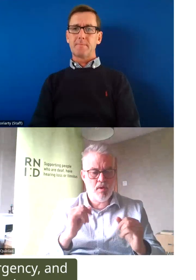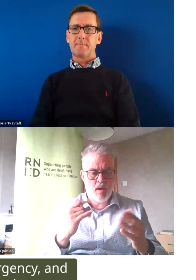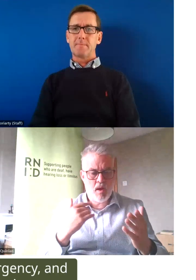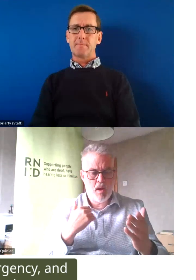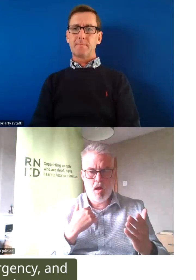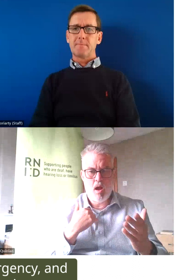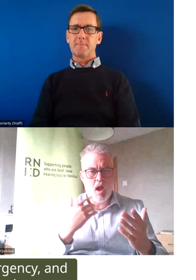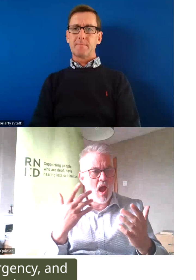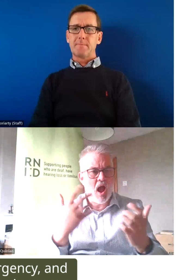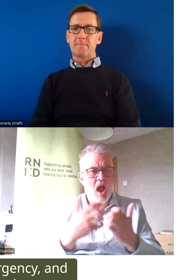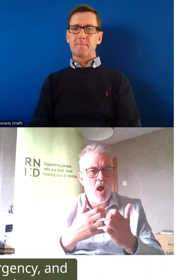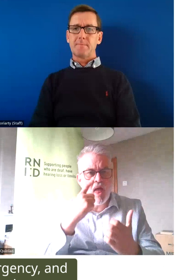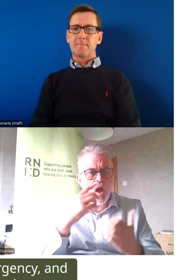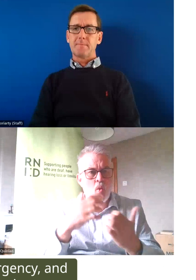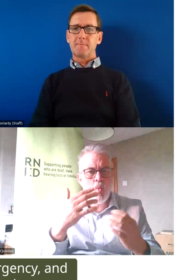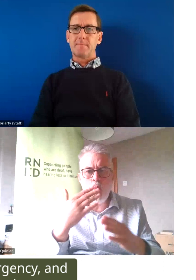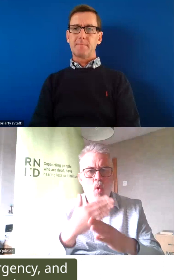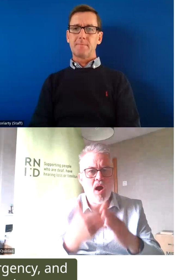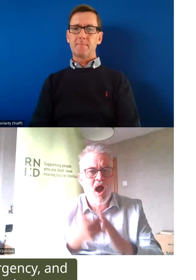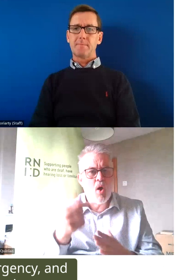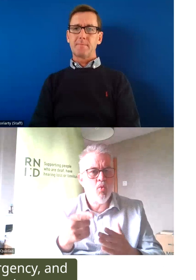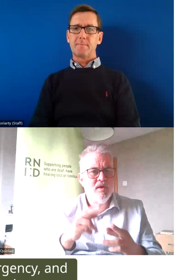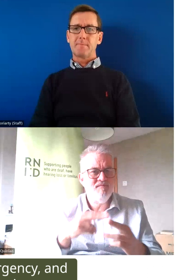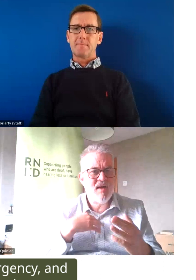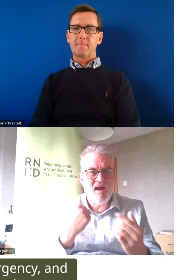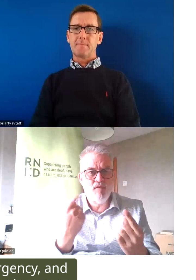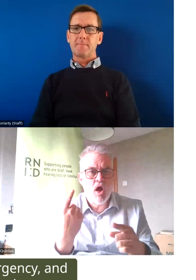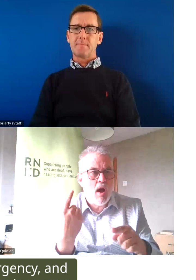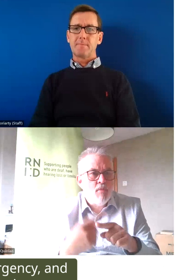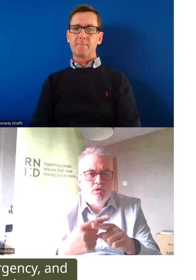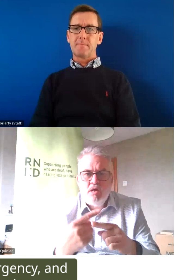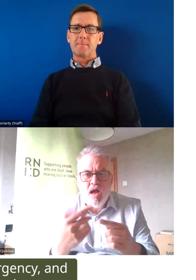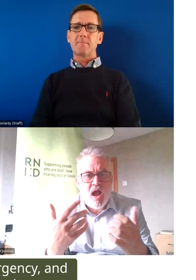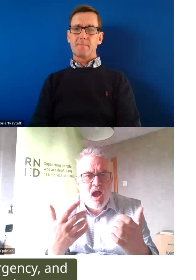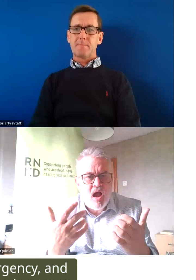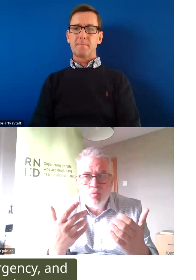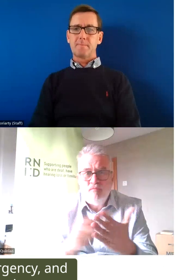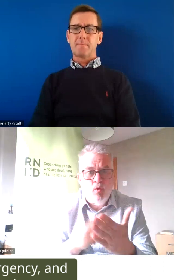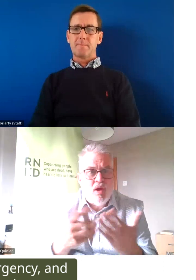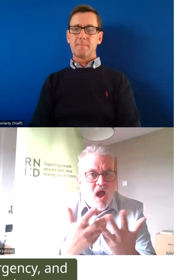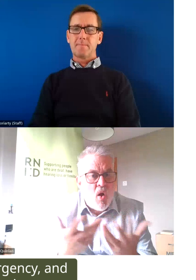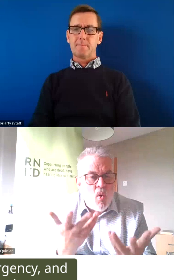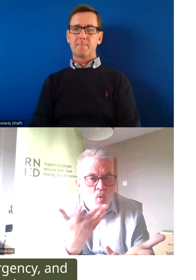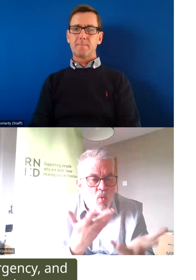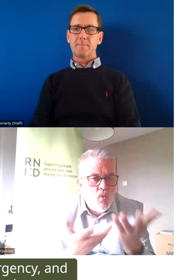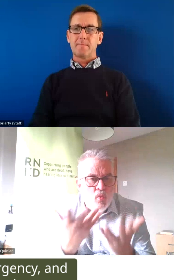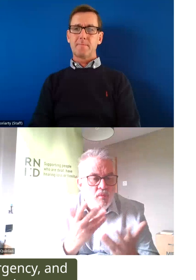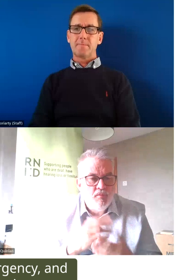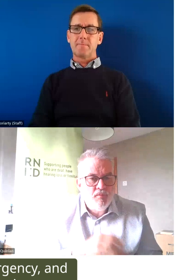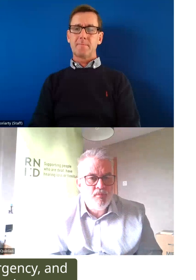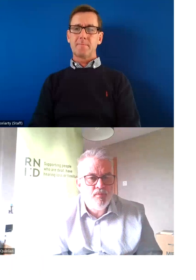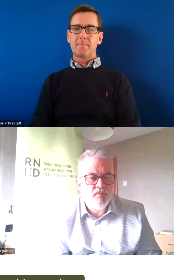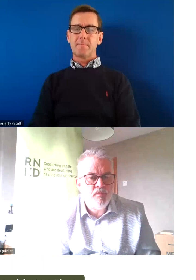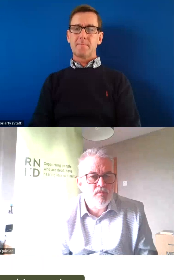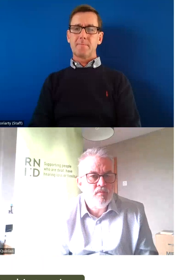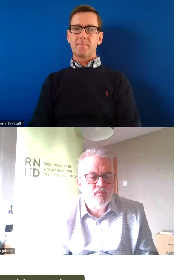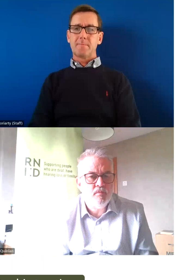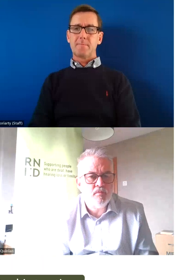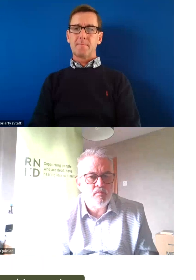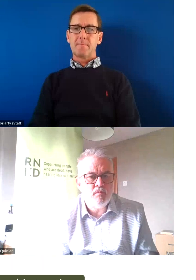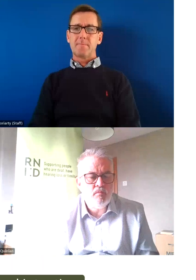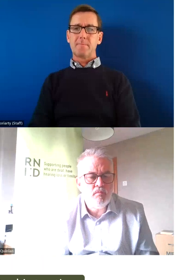If I have an emergency and I'm not able to vote in person, which was